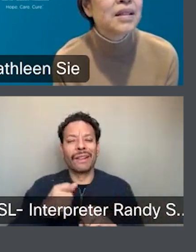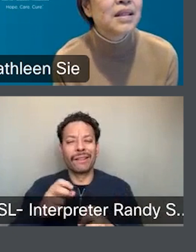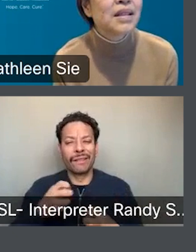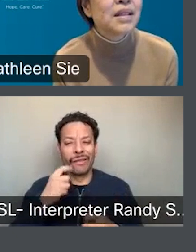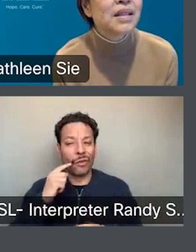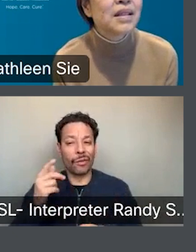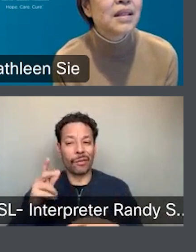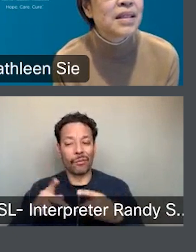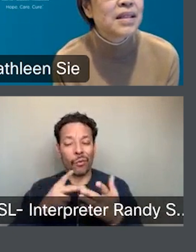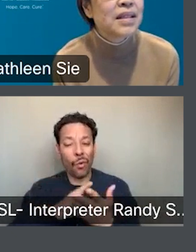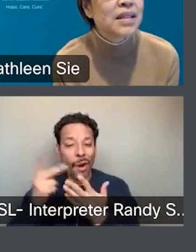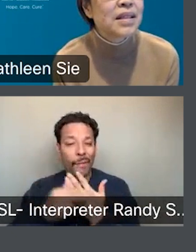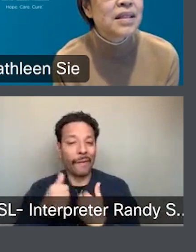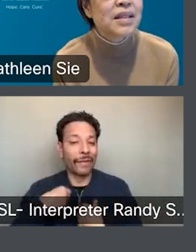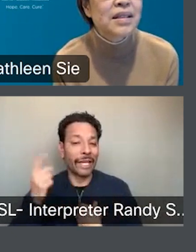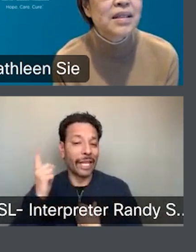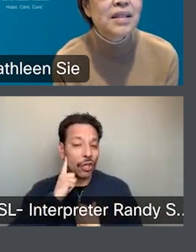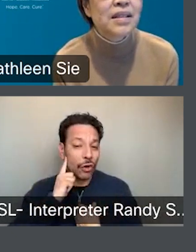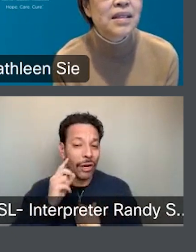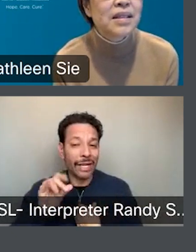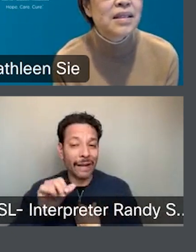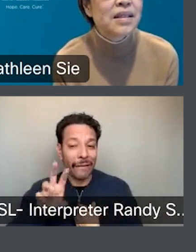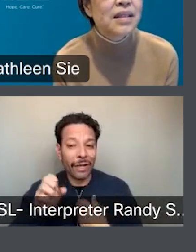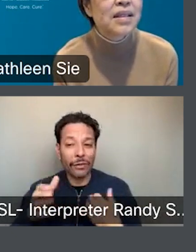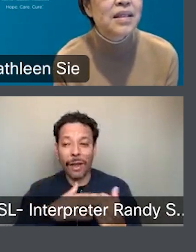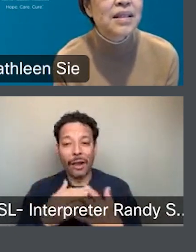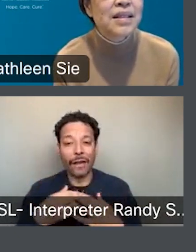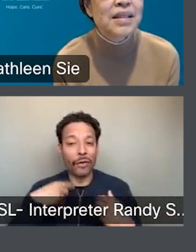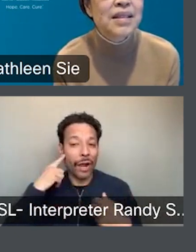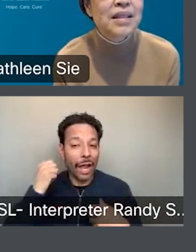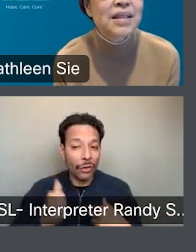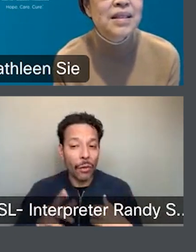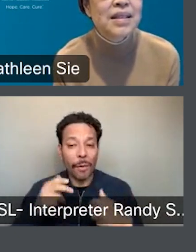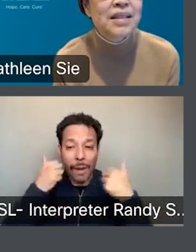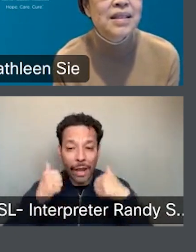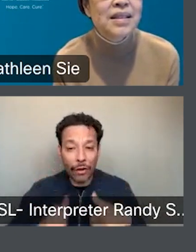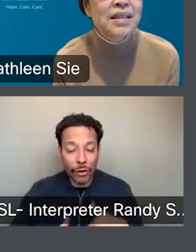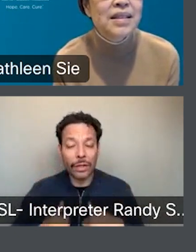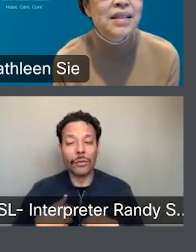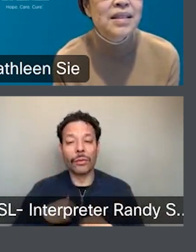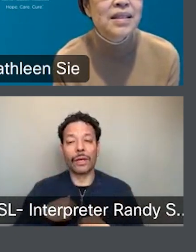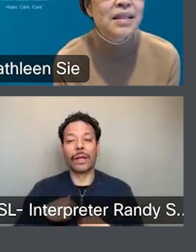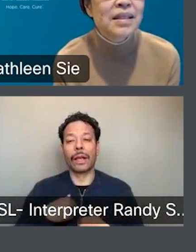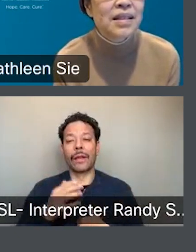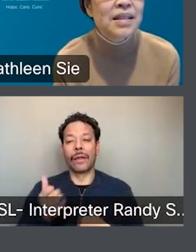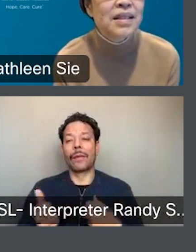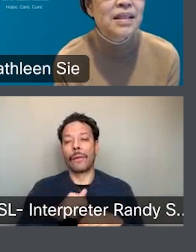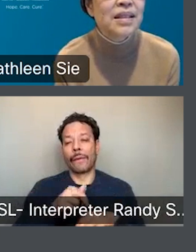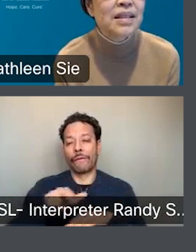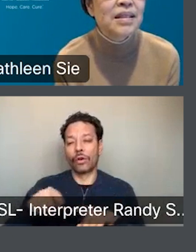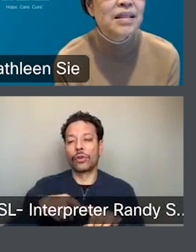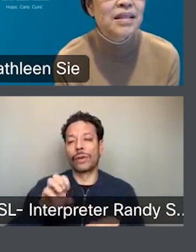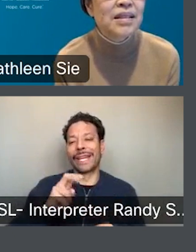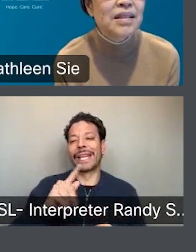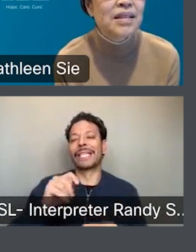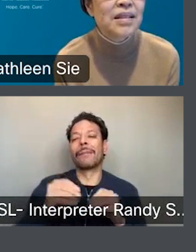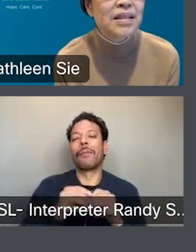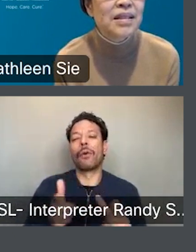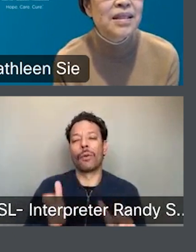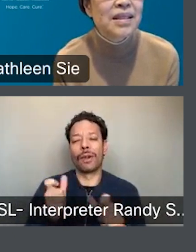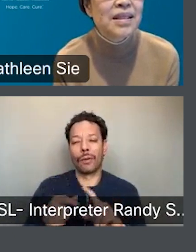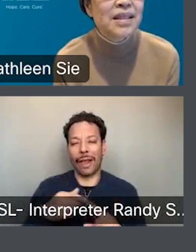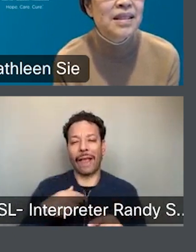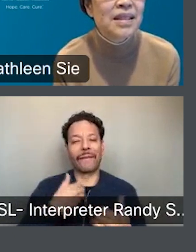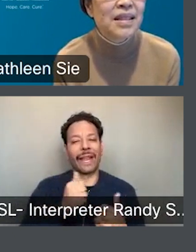that regardless of unilateral or bilateral hearing loss, we tend to refer to ENT more quickly when they're dealing with any sort of